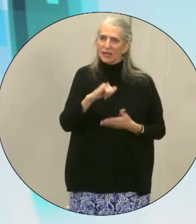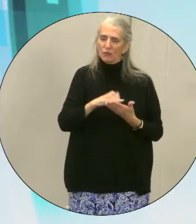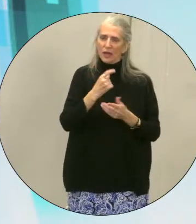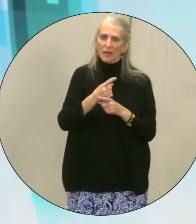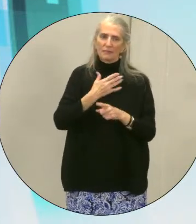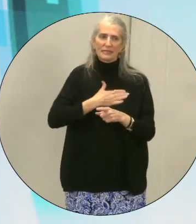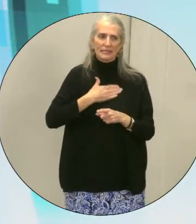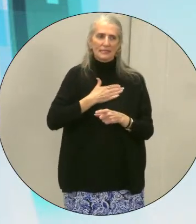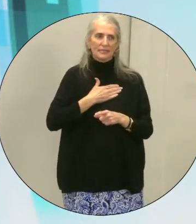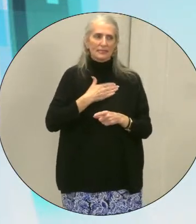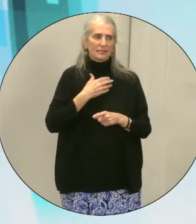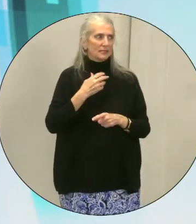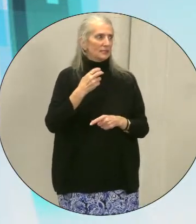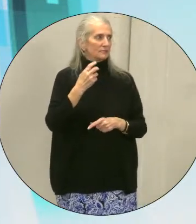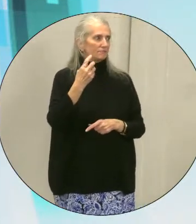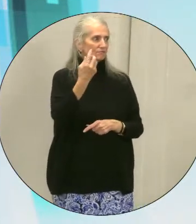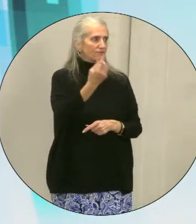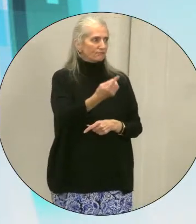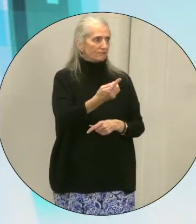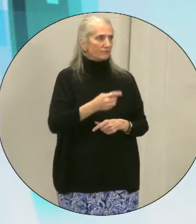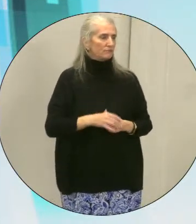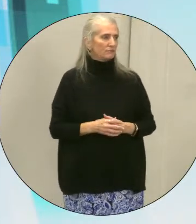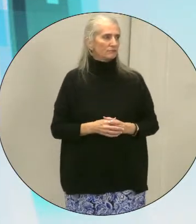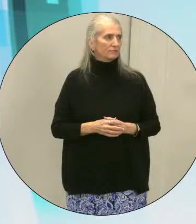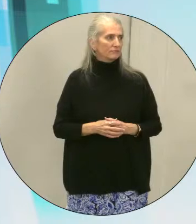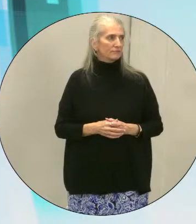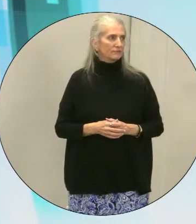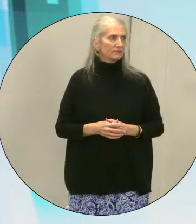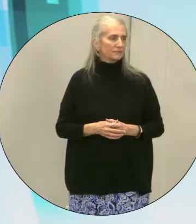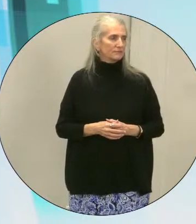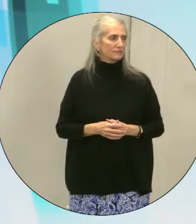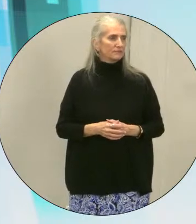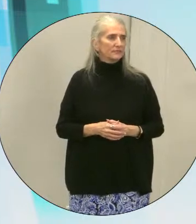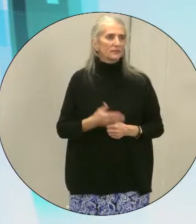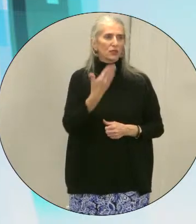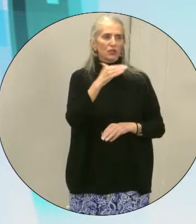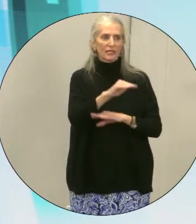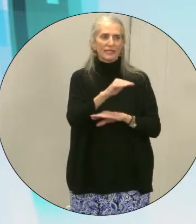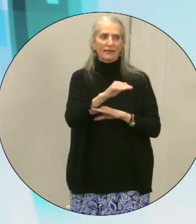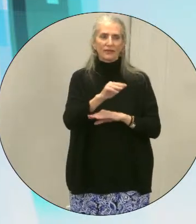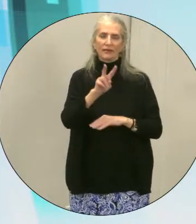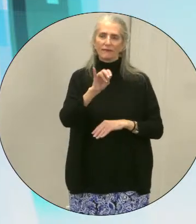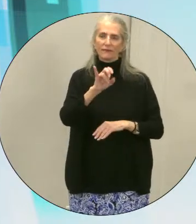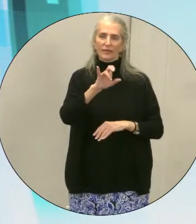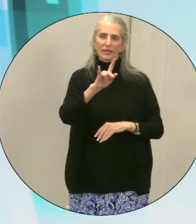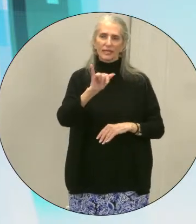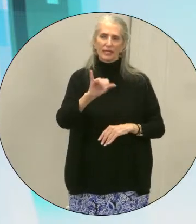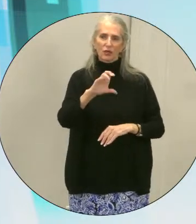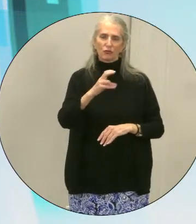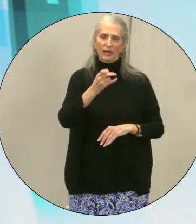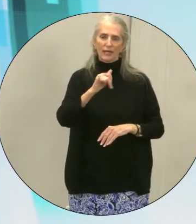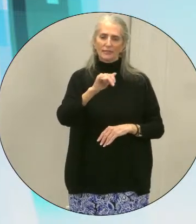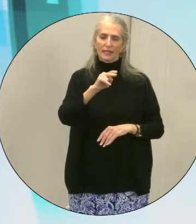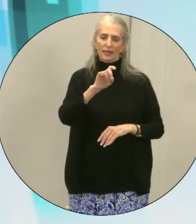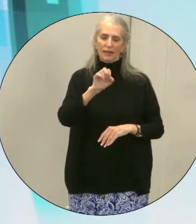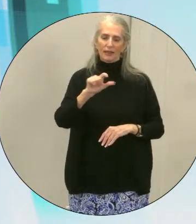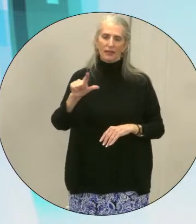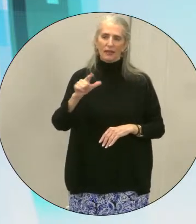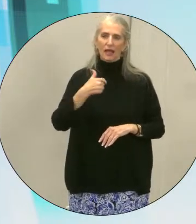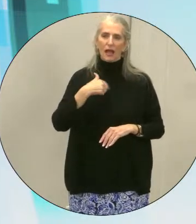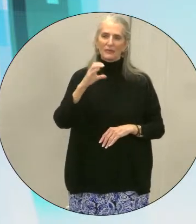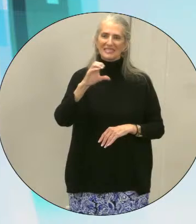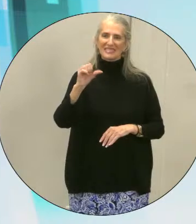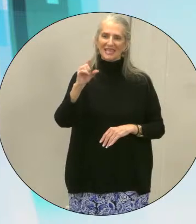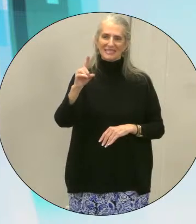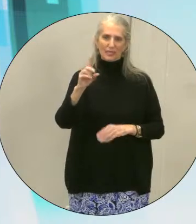on the right, on my right. Please proceed, Ms. Cradell. Good evening. My name is Vicki Cradell. I'm a CCSD reading